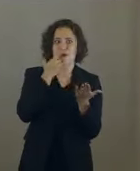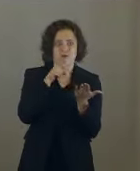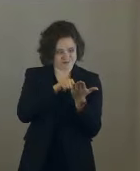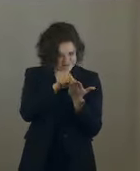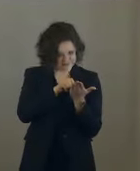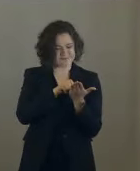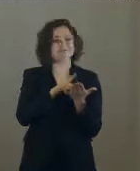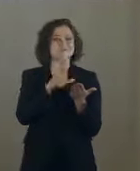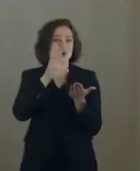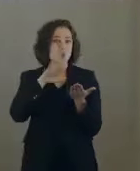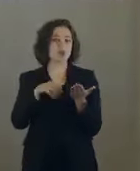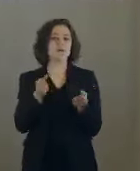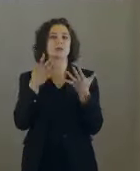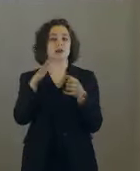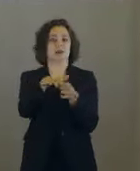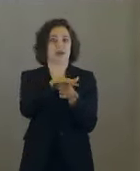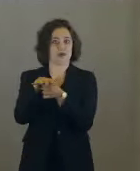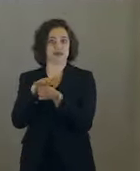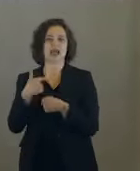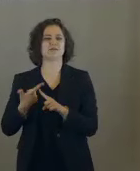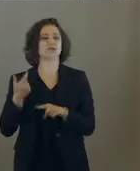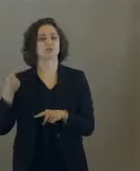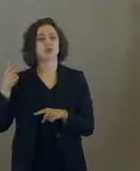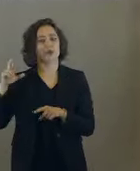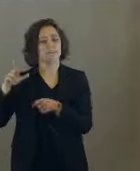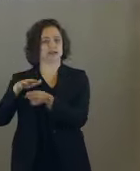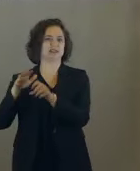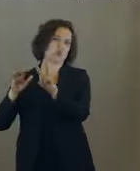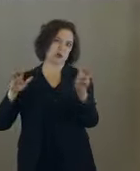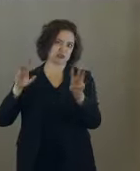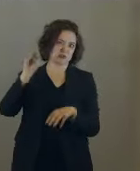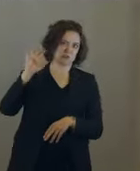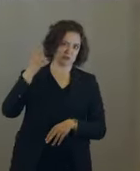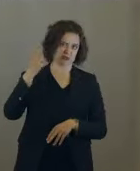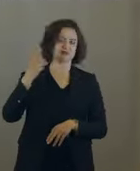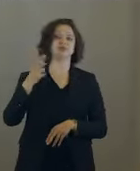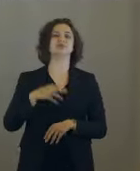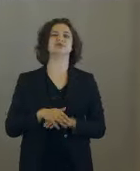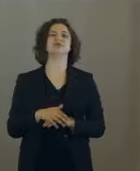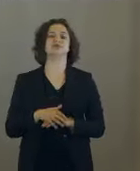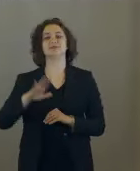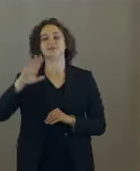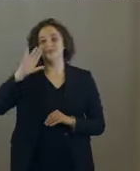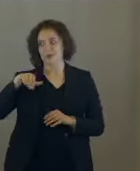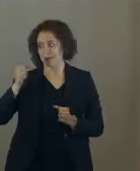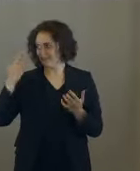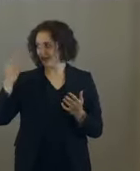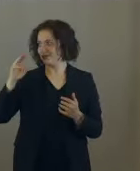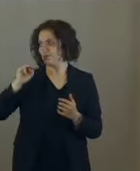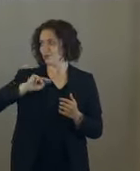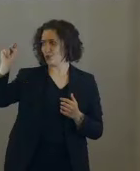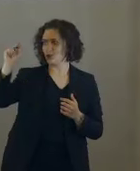know that in a lot of areas, I'm from the Grand Rapids and on the west side of the state, and so I know a lot of northern